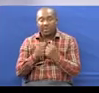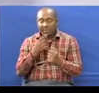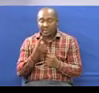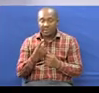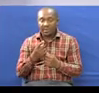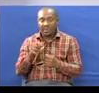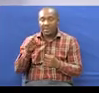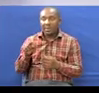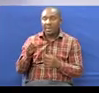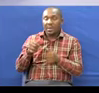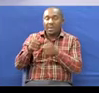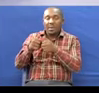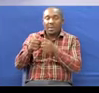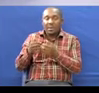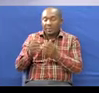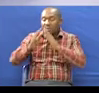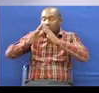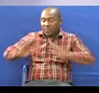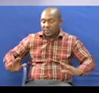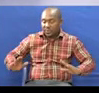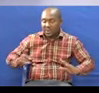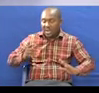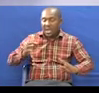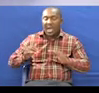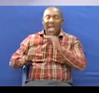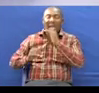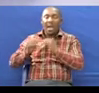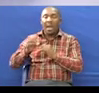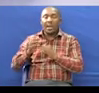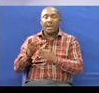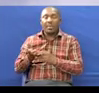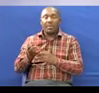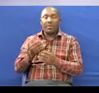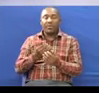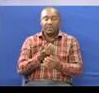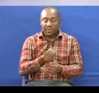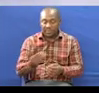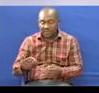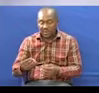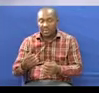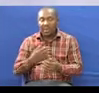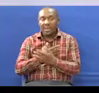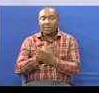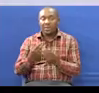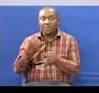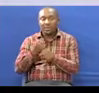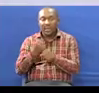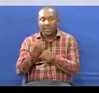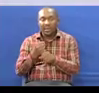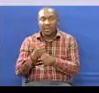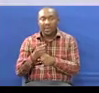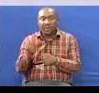here we said, again, here the dependency ratio is high because there is high numbers of children compared to the numbers of working